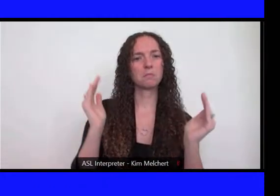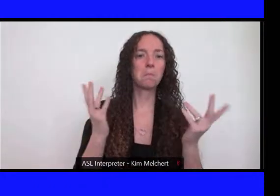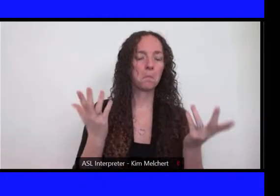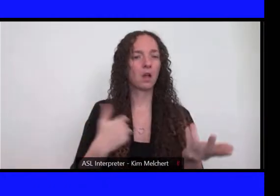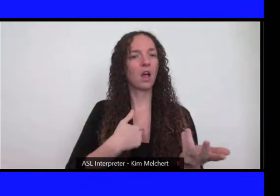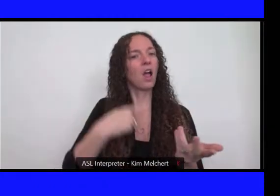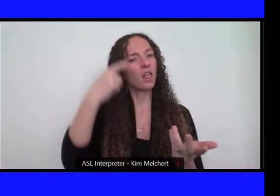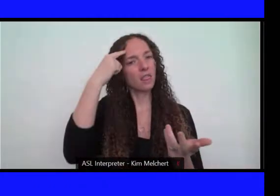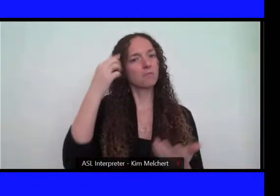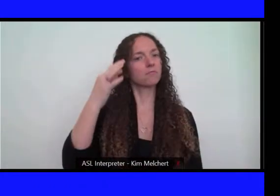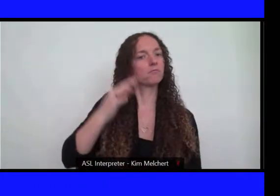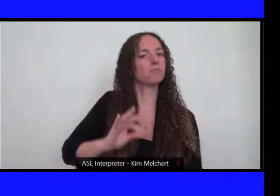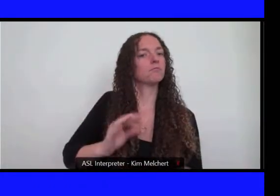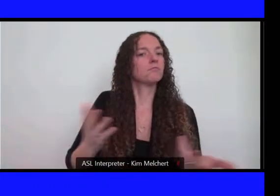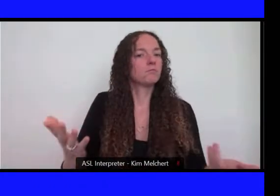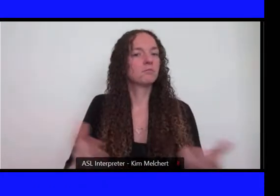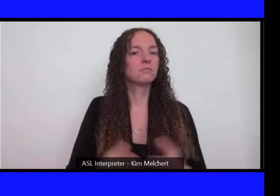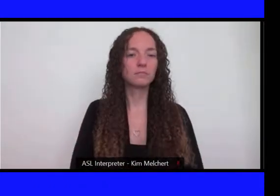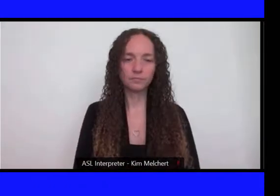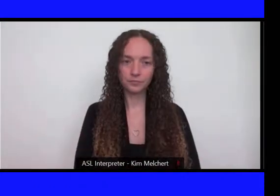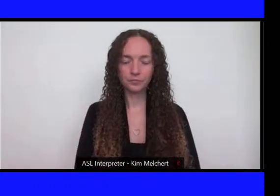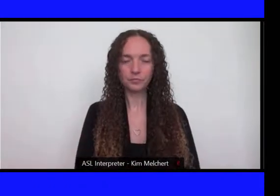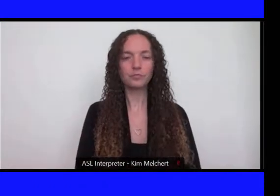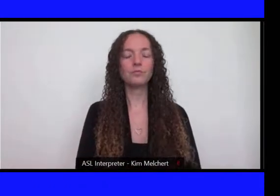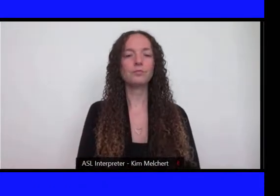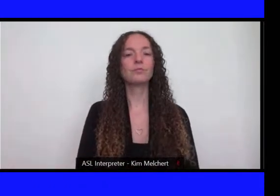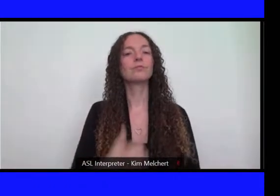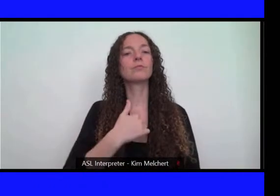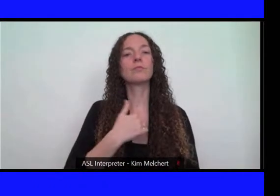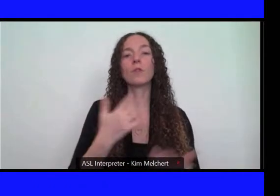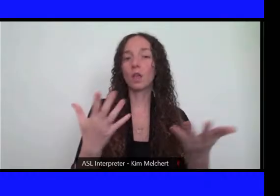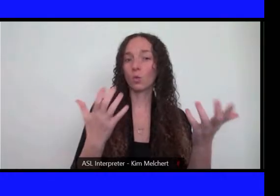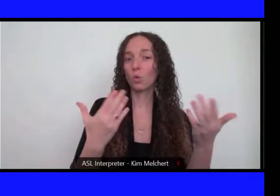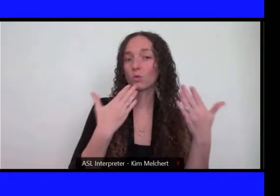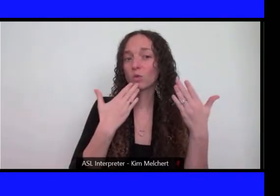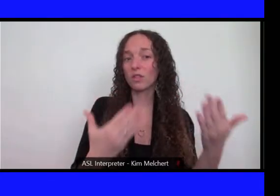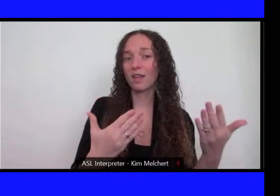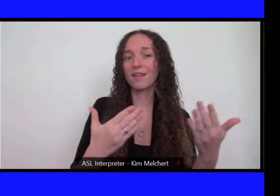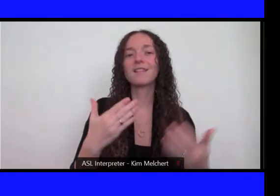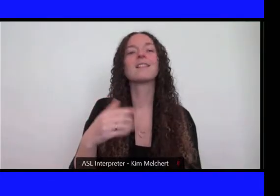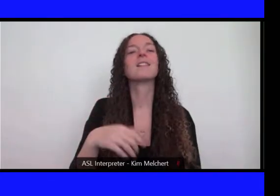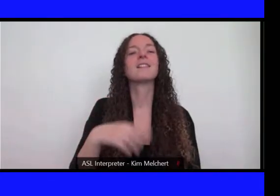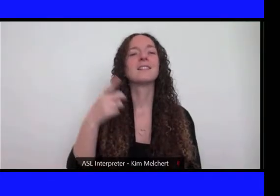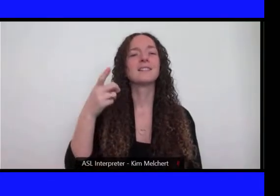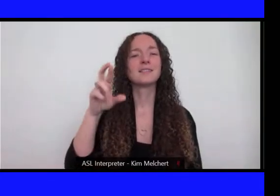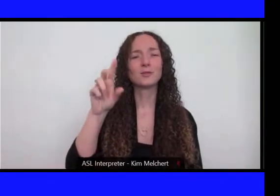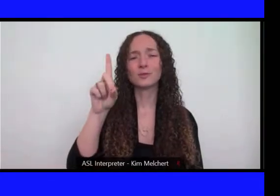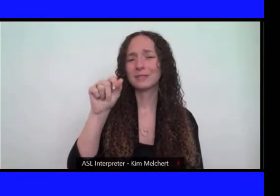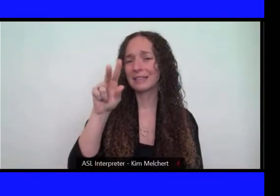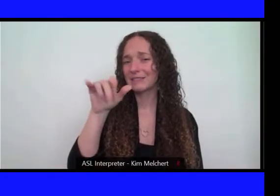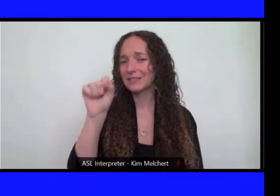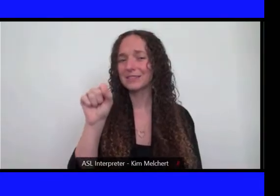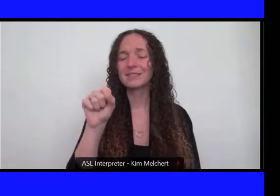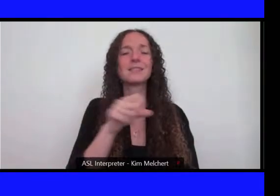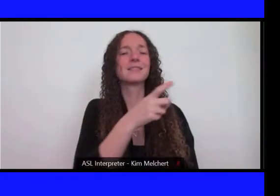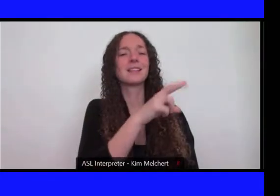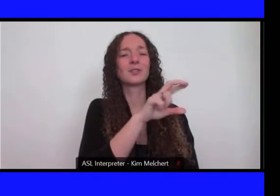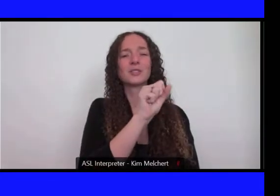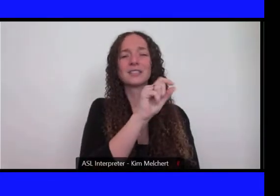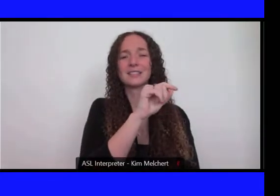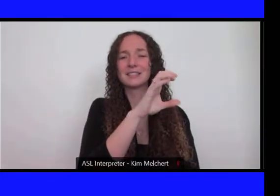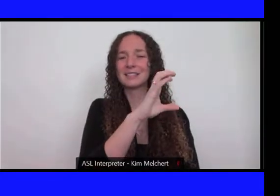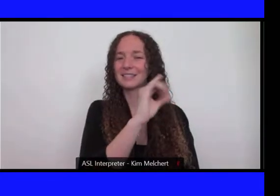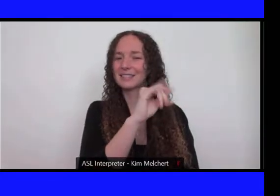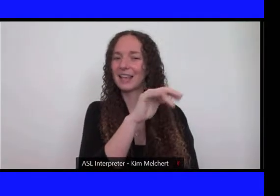our meeting. There were none of this dashboard had this information. Okay, so